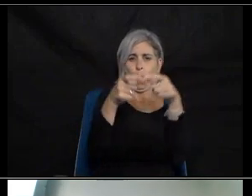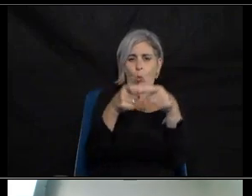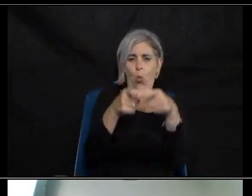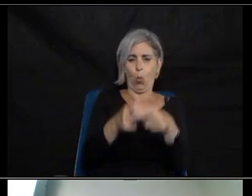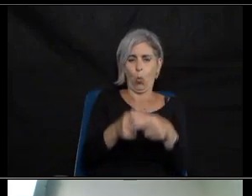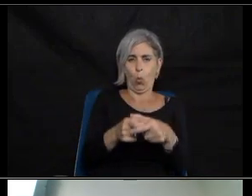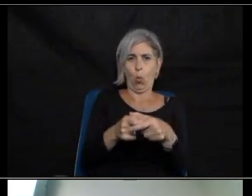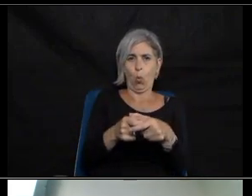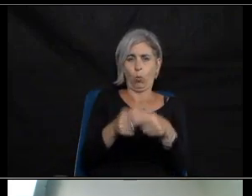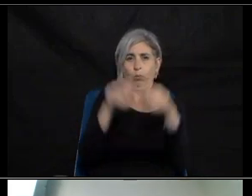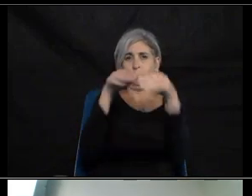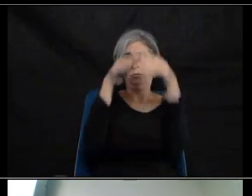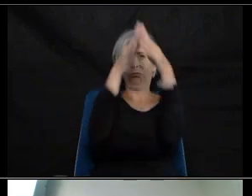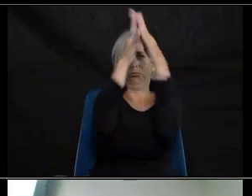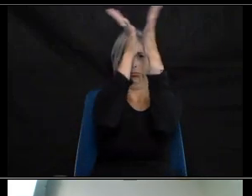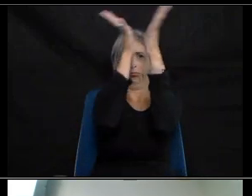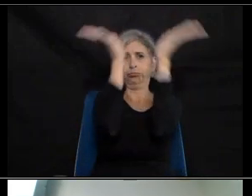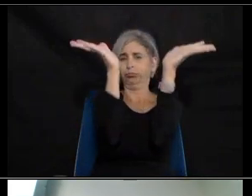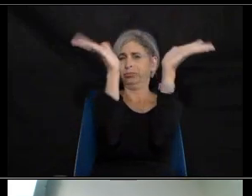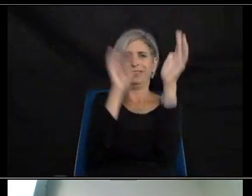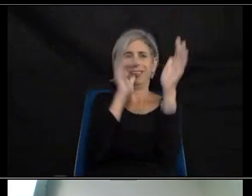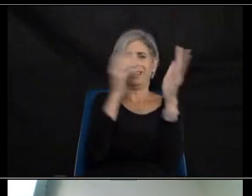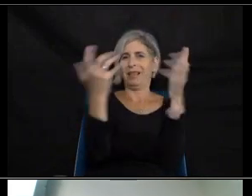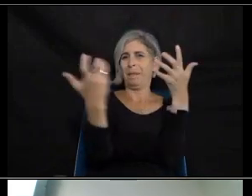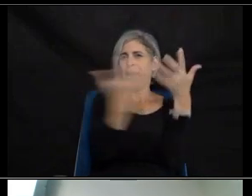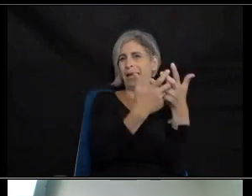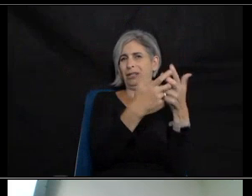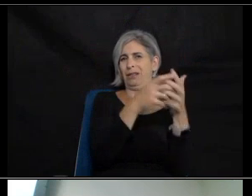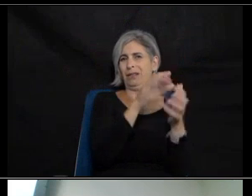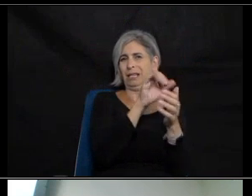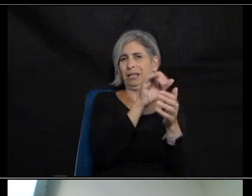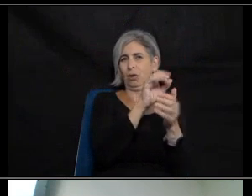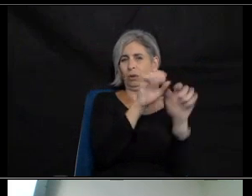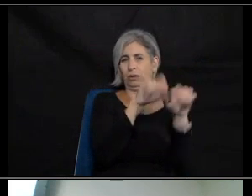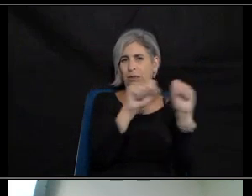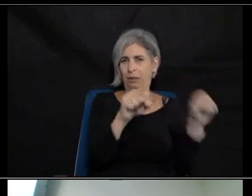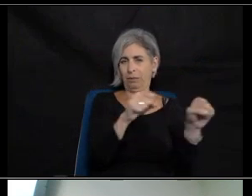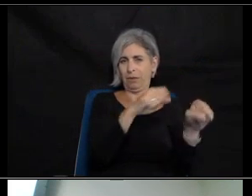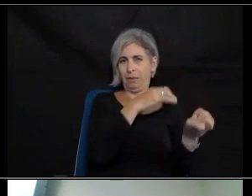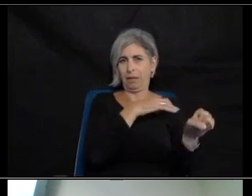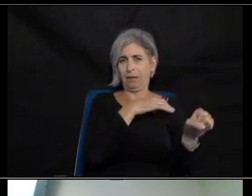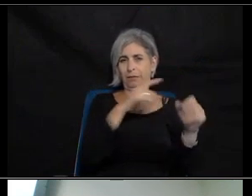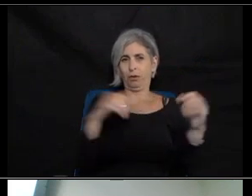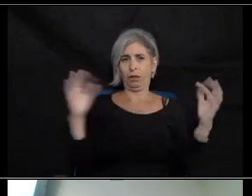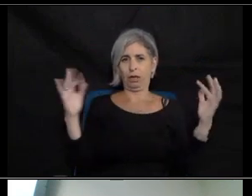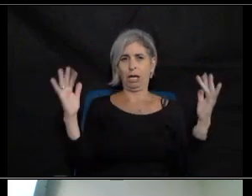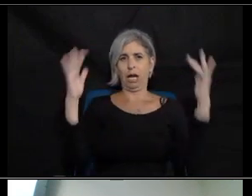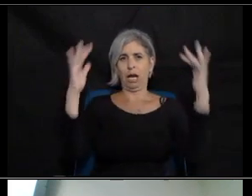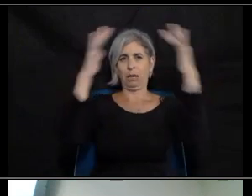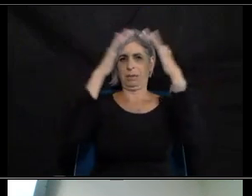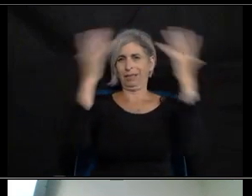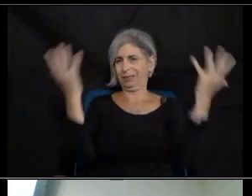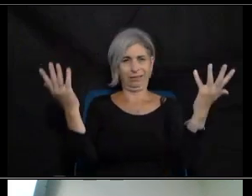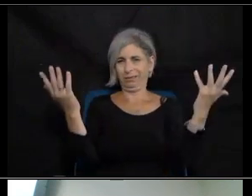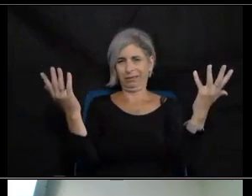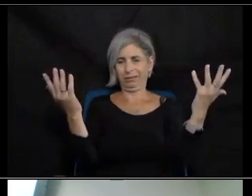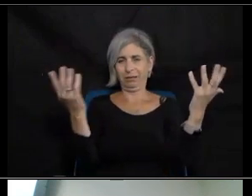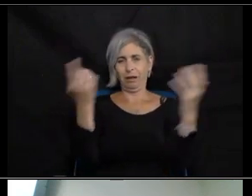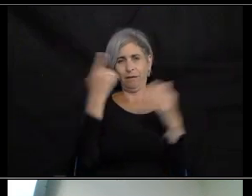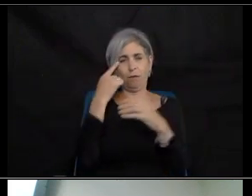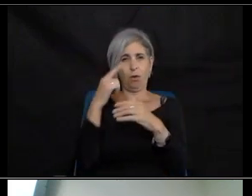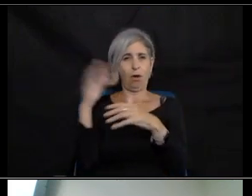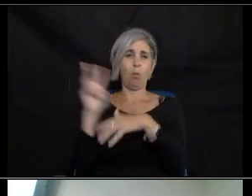canopy, they do not match the ecosystem services provided, the benefits provided by canopy trees, particularly in terms of